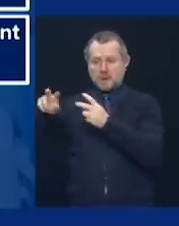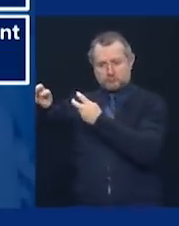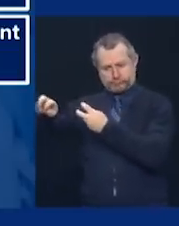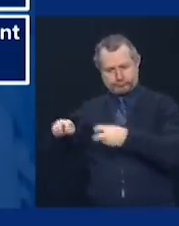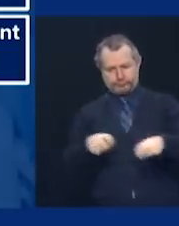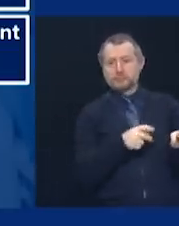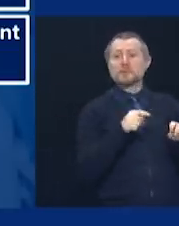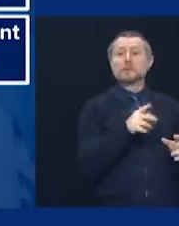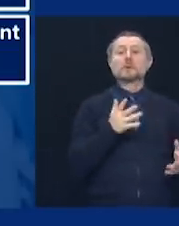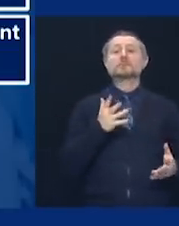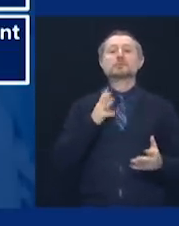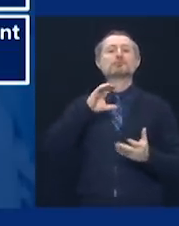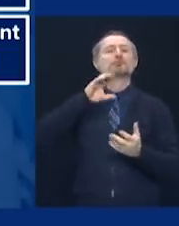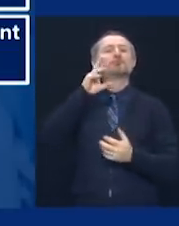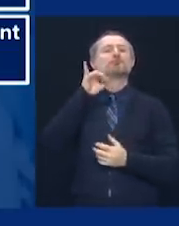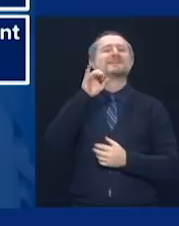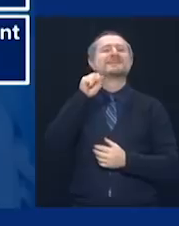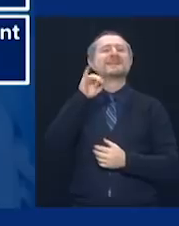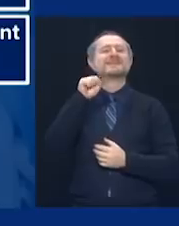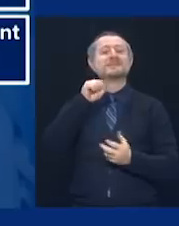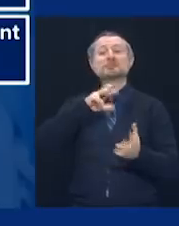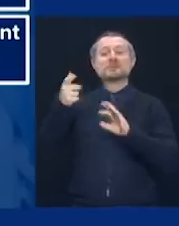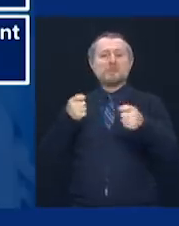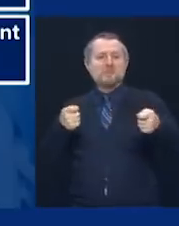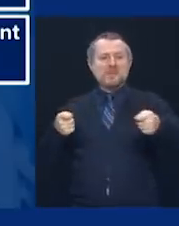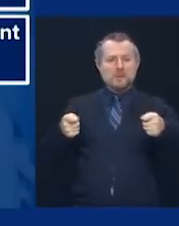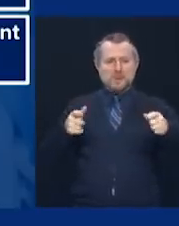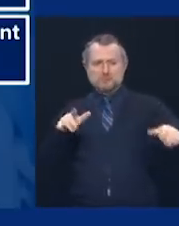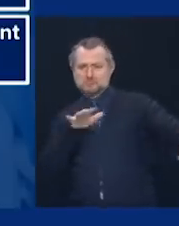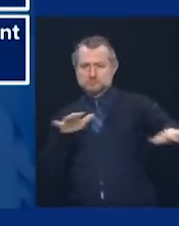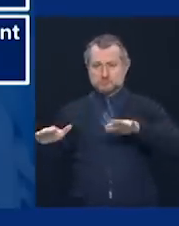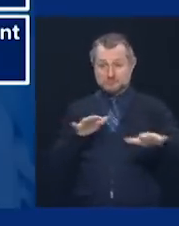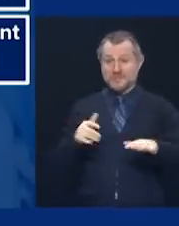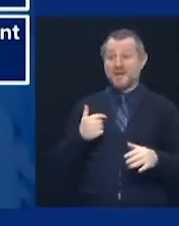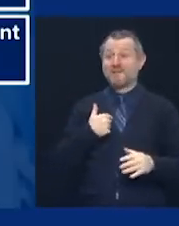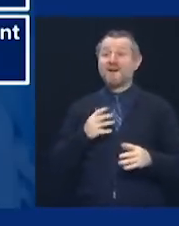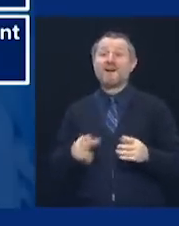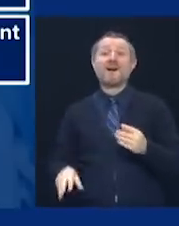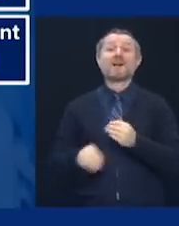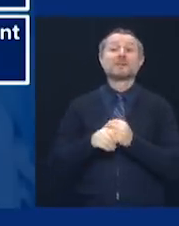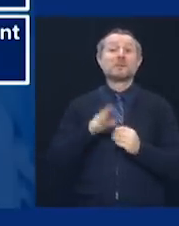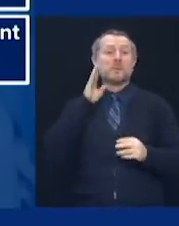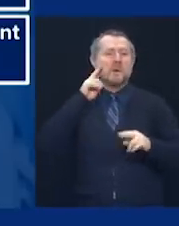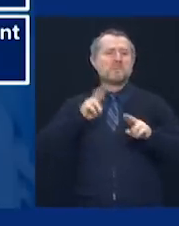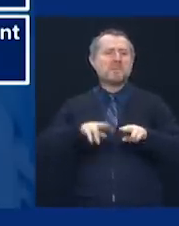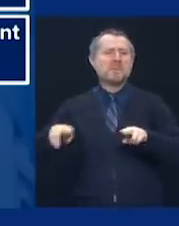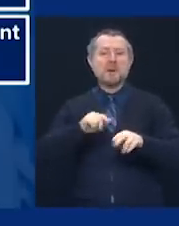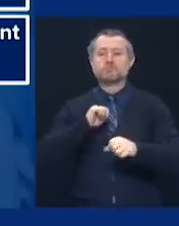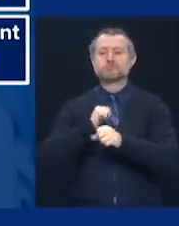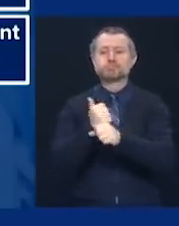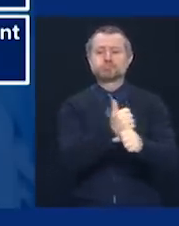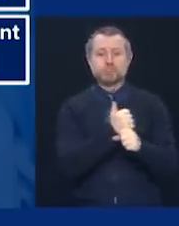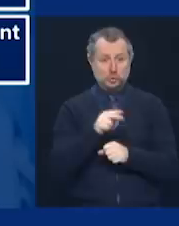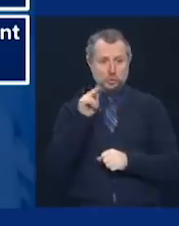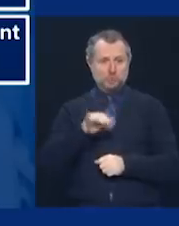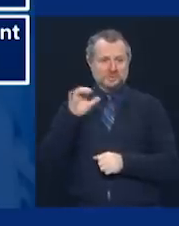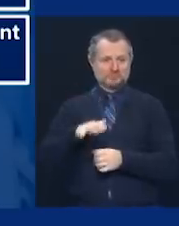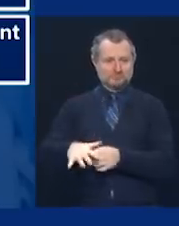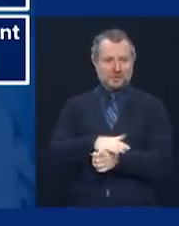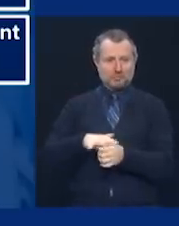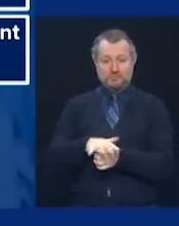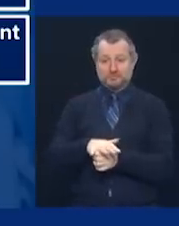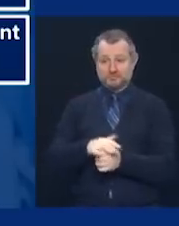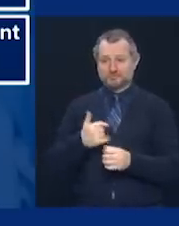added capacity, especially in downstate New York. And we have about